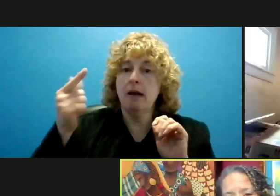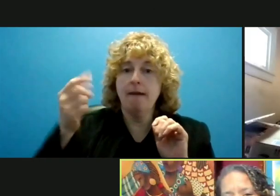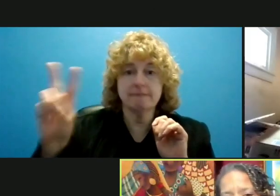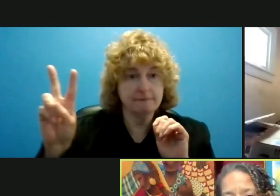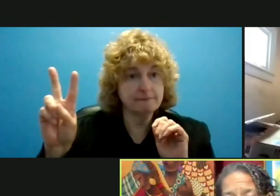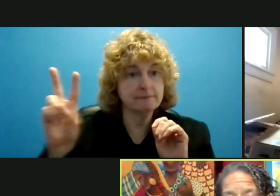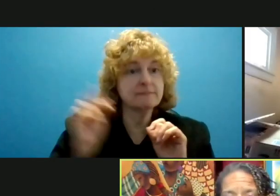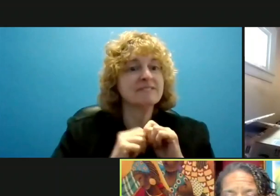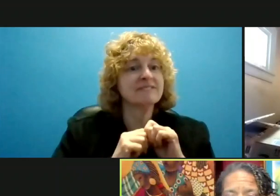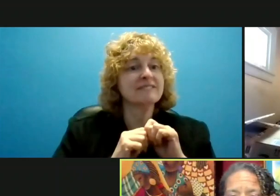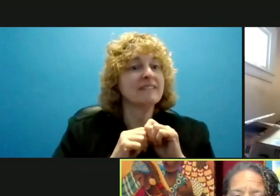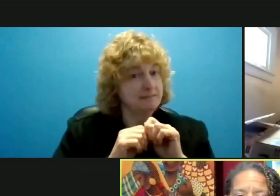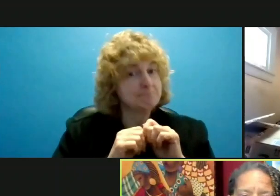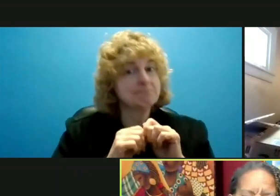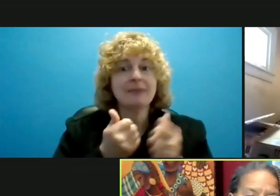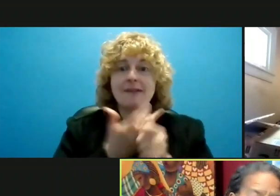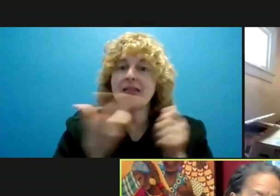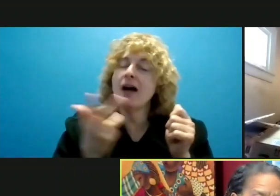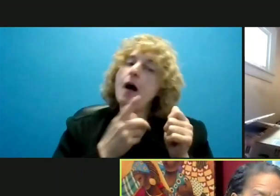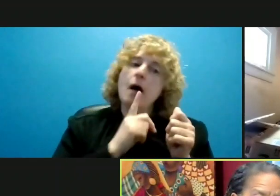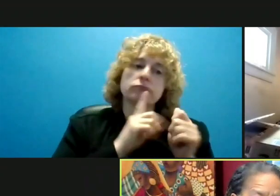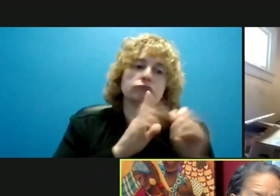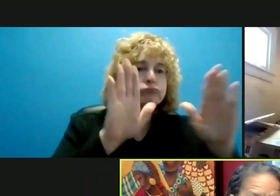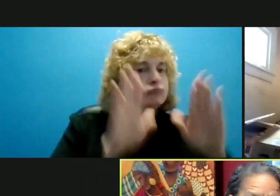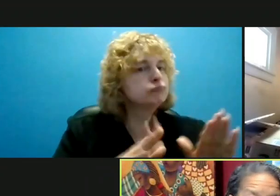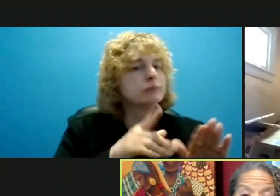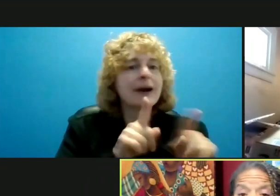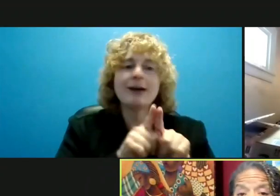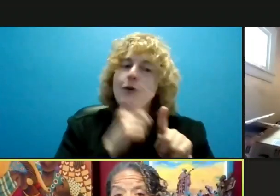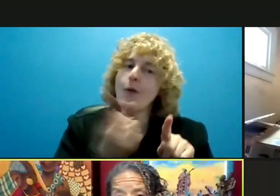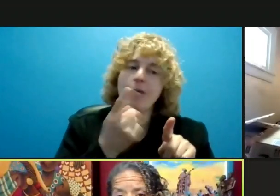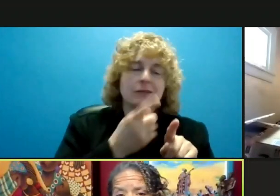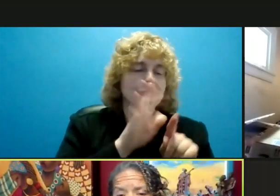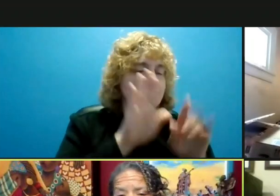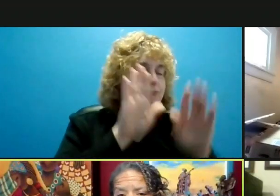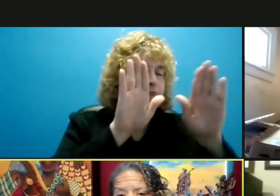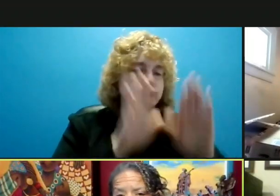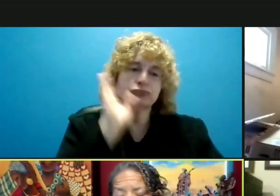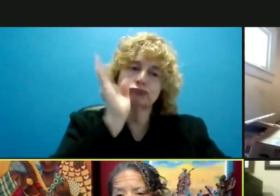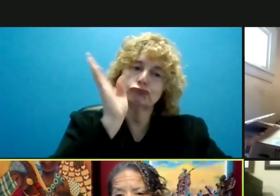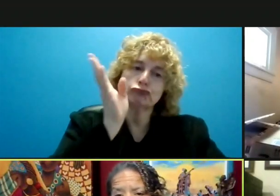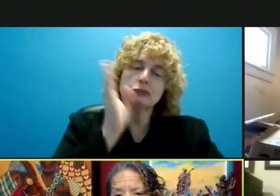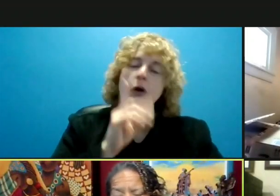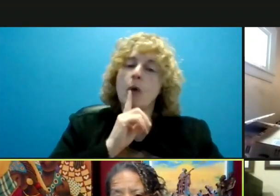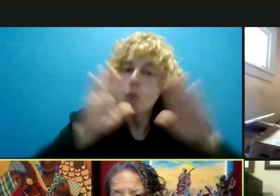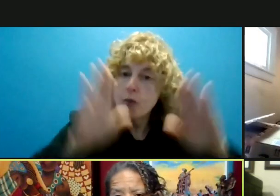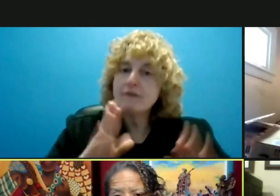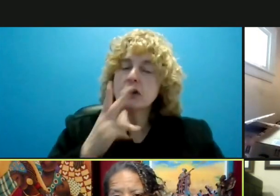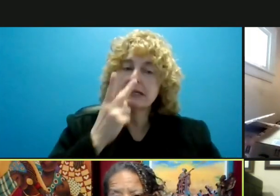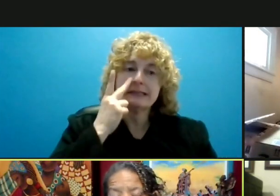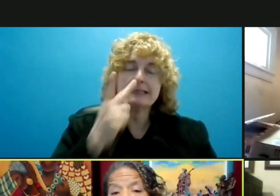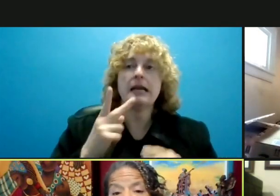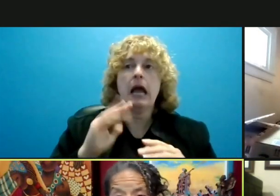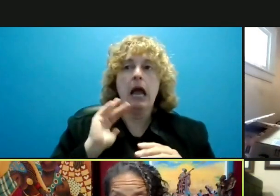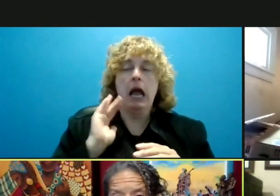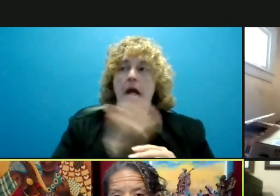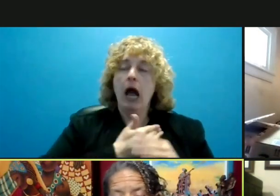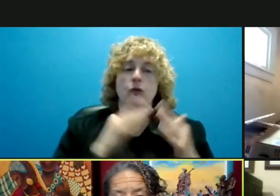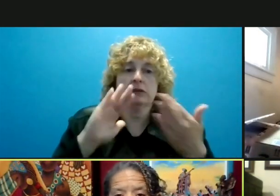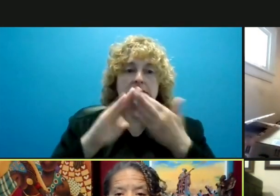That was phenomenal as always. And it's been really wonderful to be able to see how our city has created an